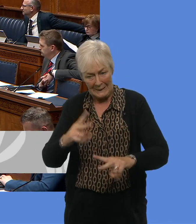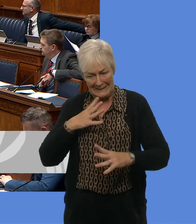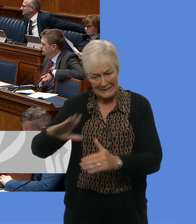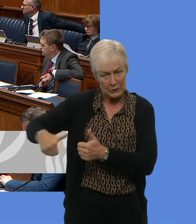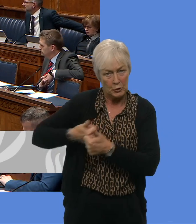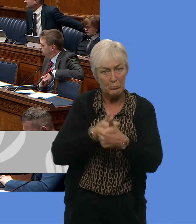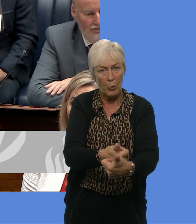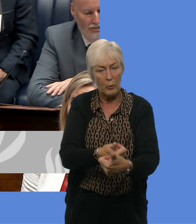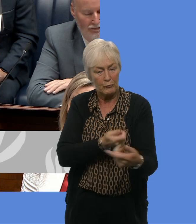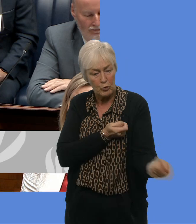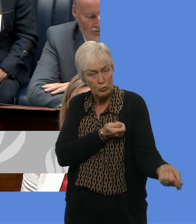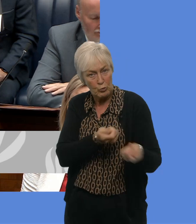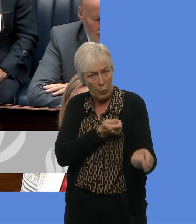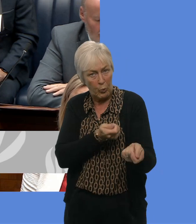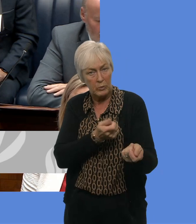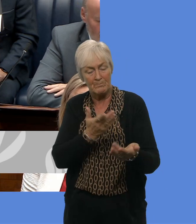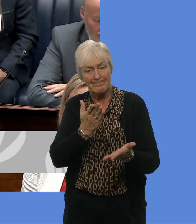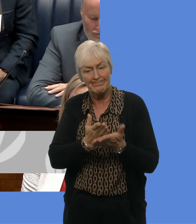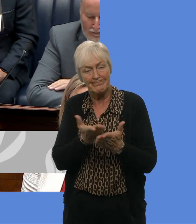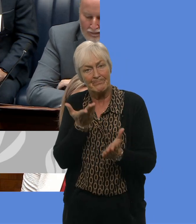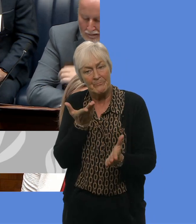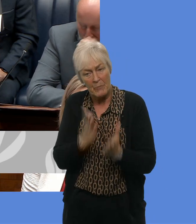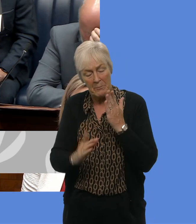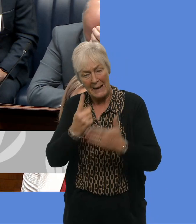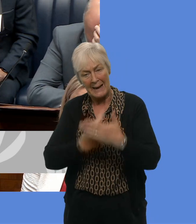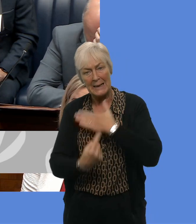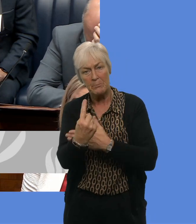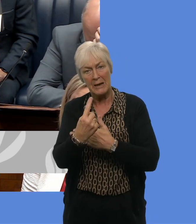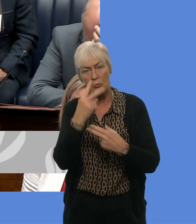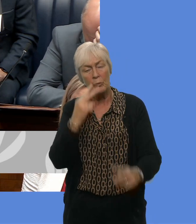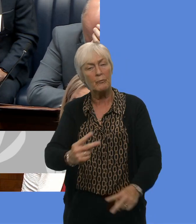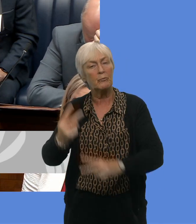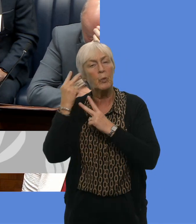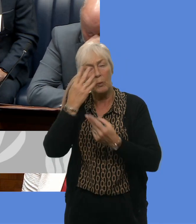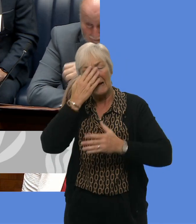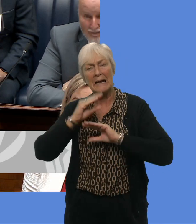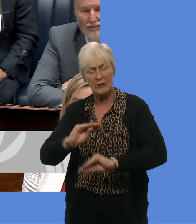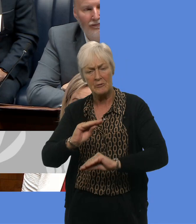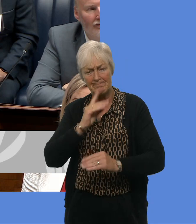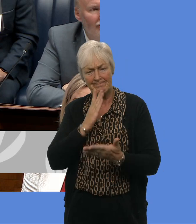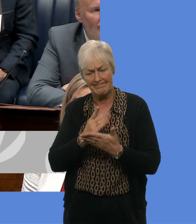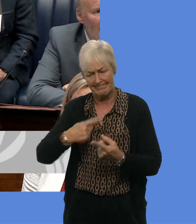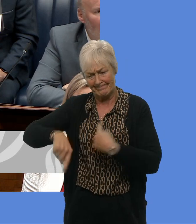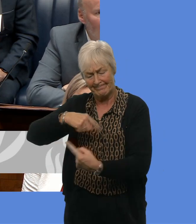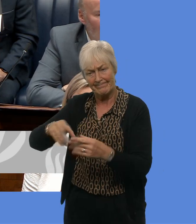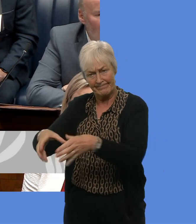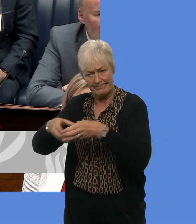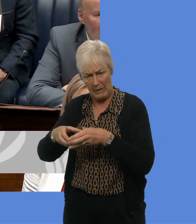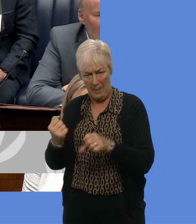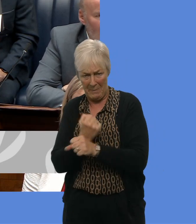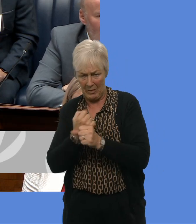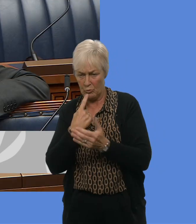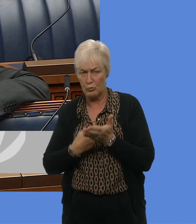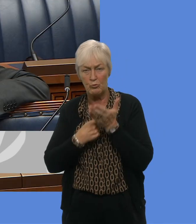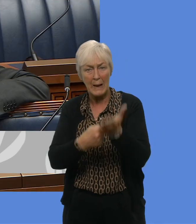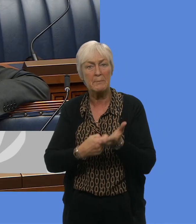for the controlled sector. It comes from the Independent Review of Education, where they also made this